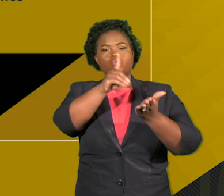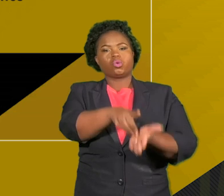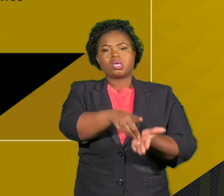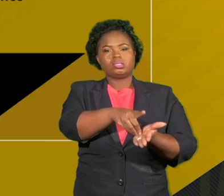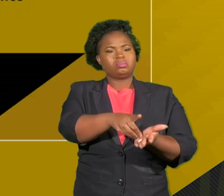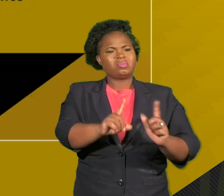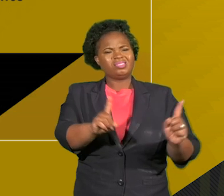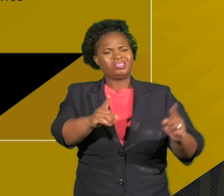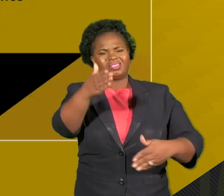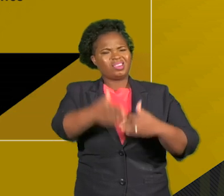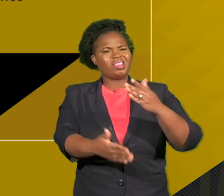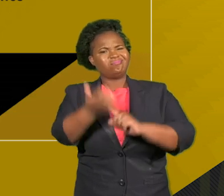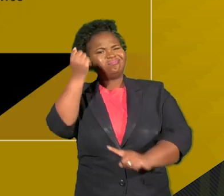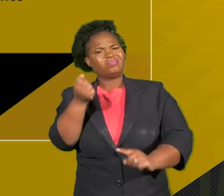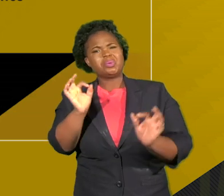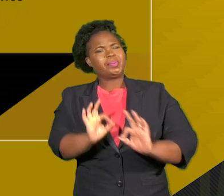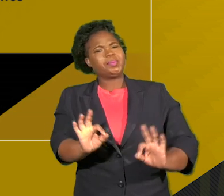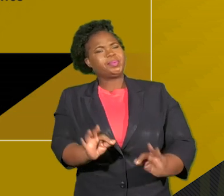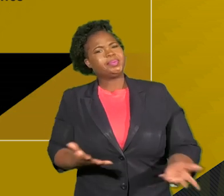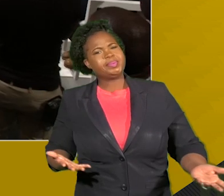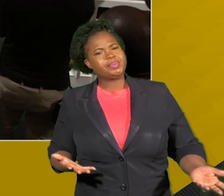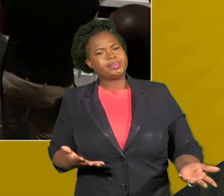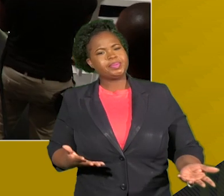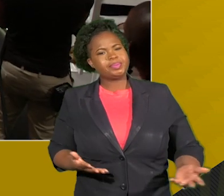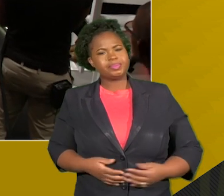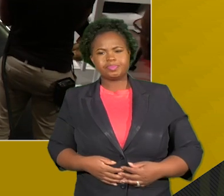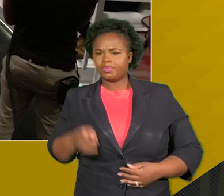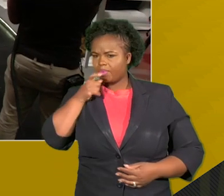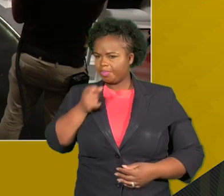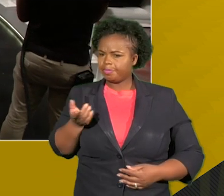get to see the result of our assistance. Ang commentele ko yona